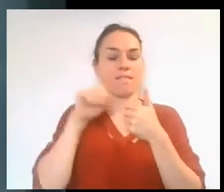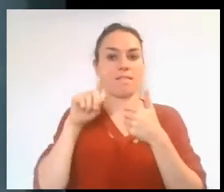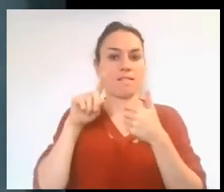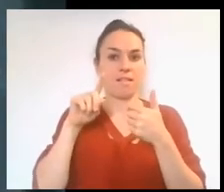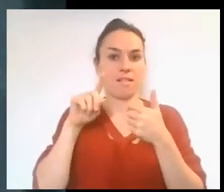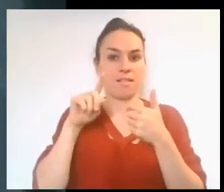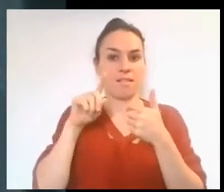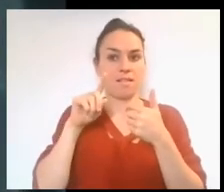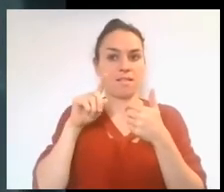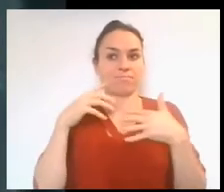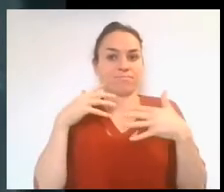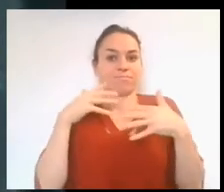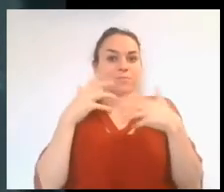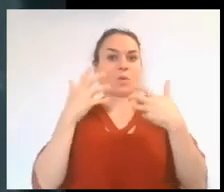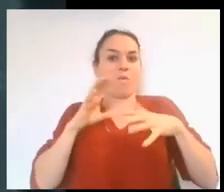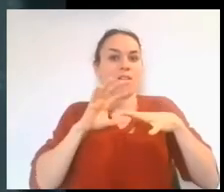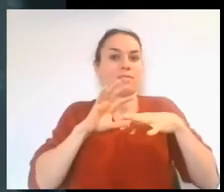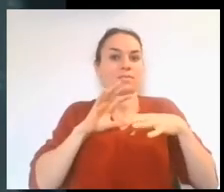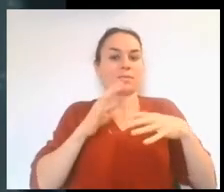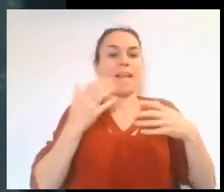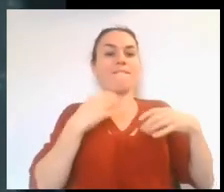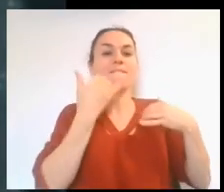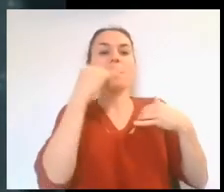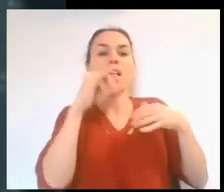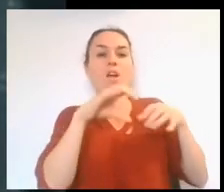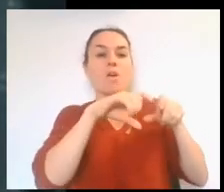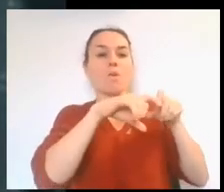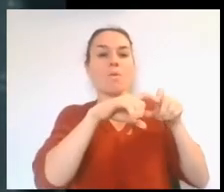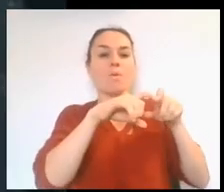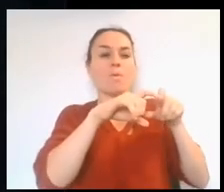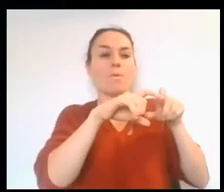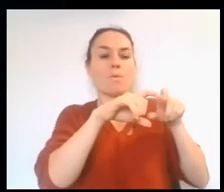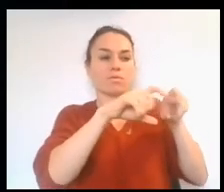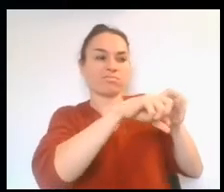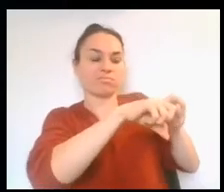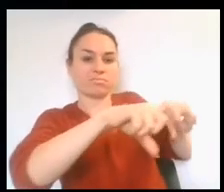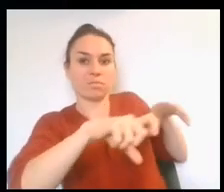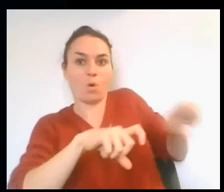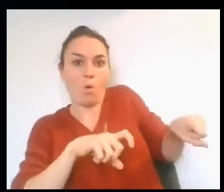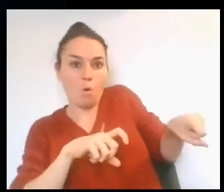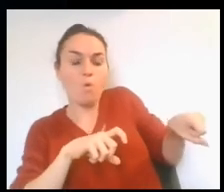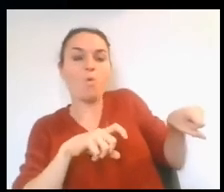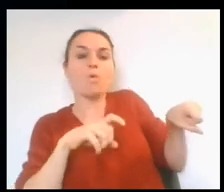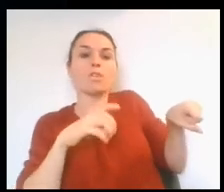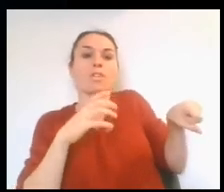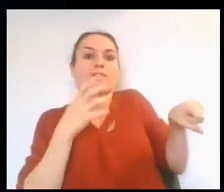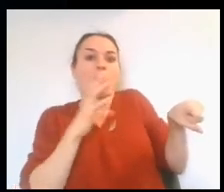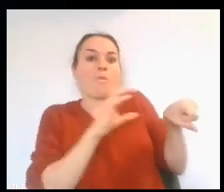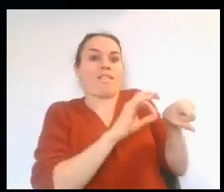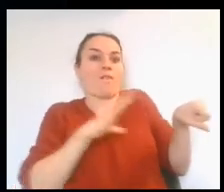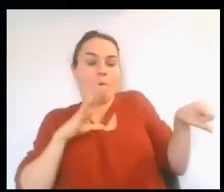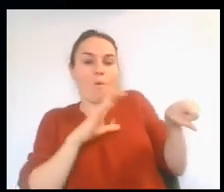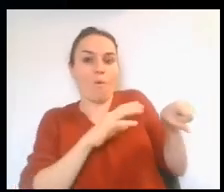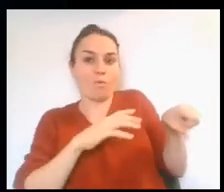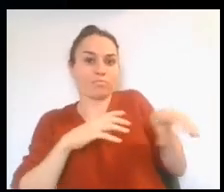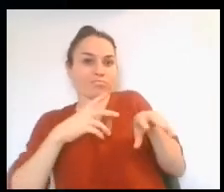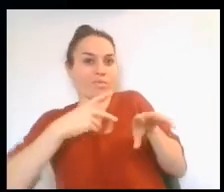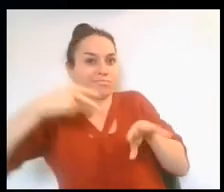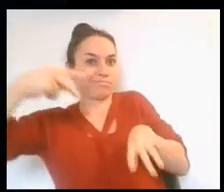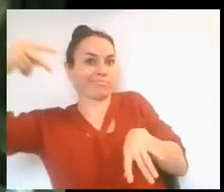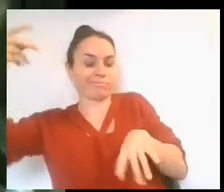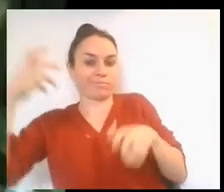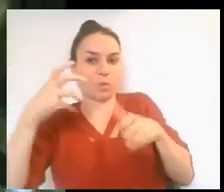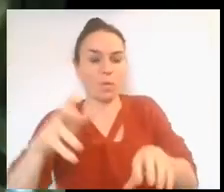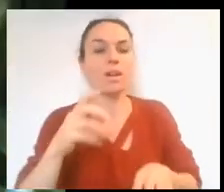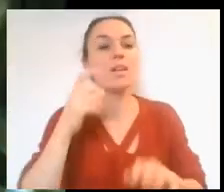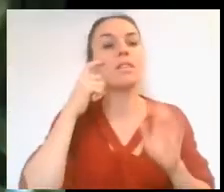hand walks around the telescope. There are some very large doors at the back end of the telescope that give one access, and here you see it